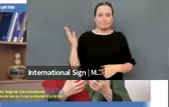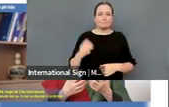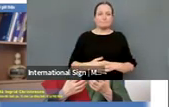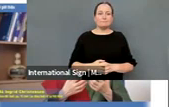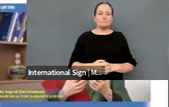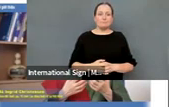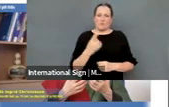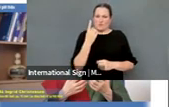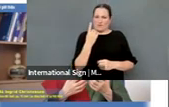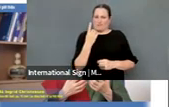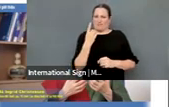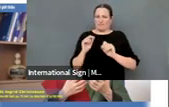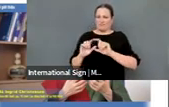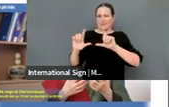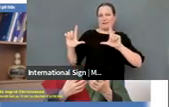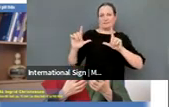Please